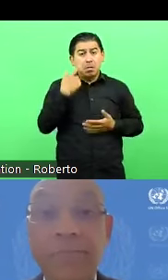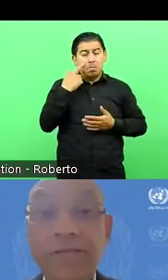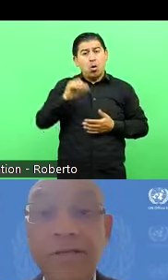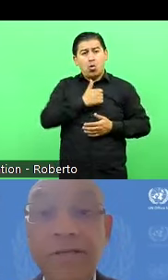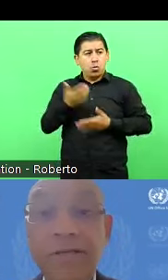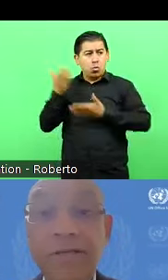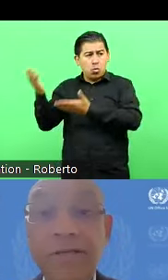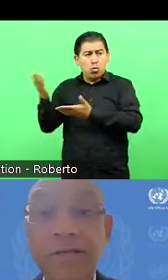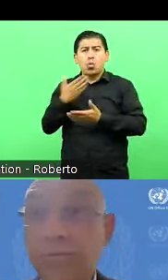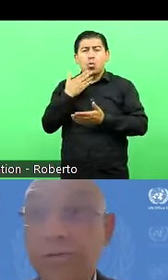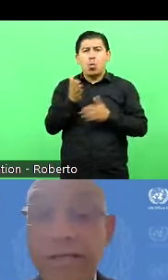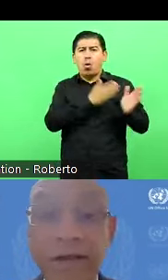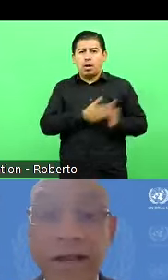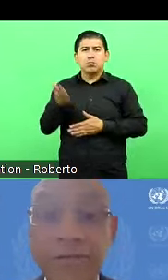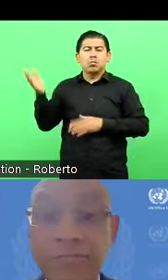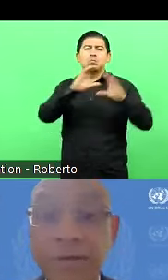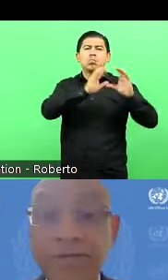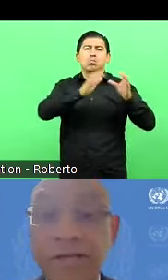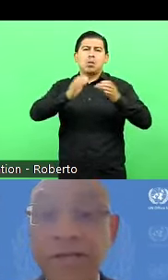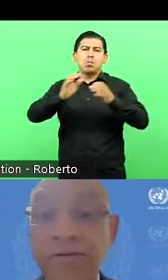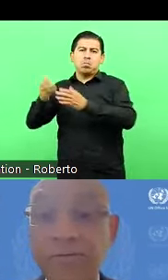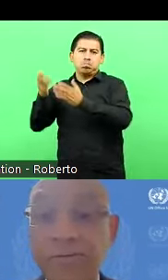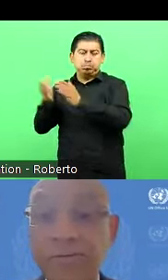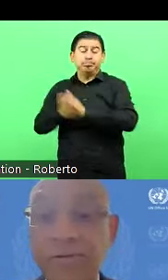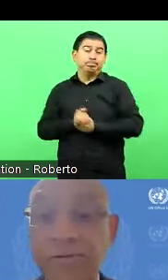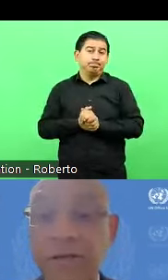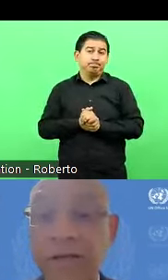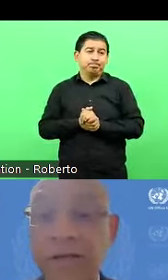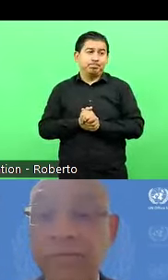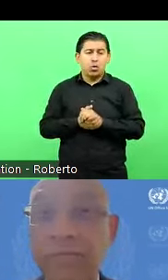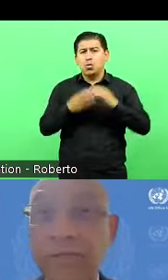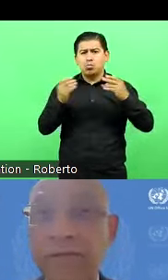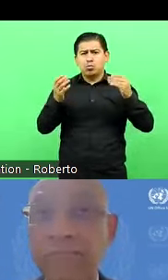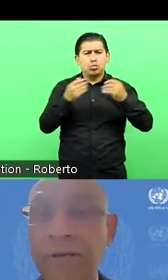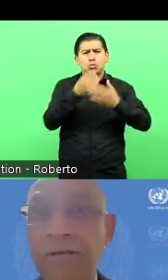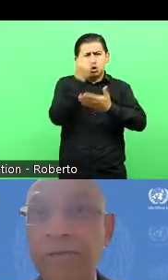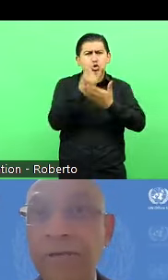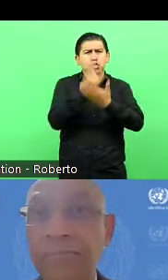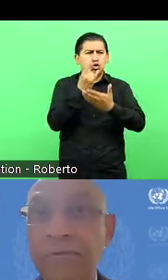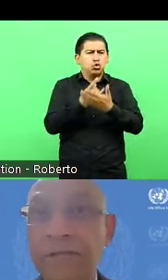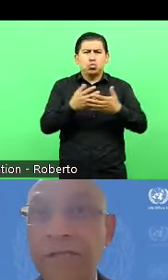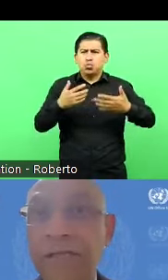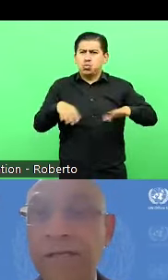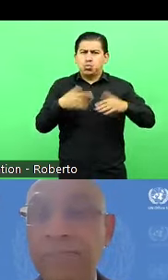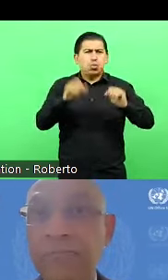As I mentioned, there are a lot of tools here. I'm just mentioning the tools which have been